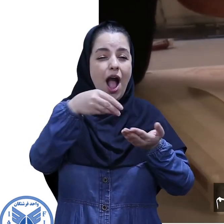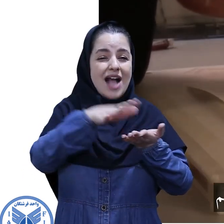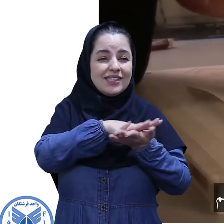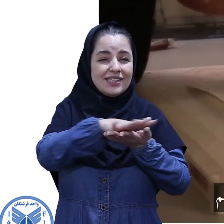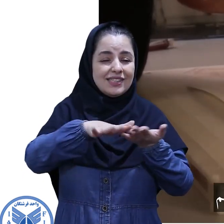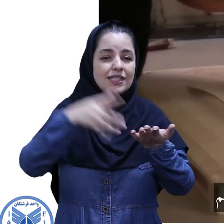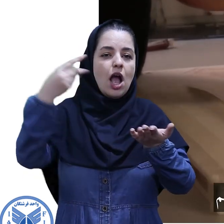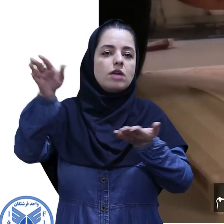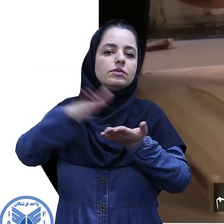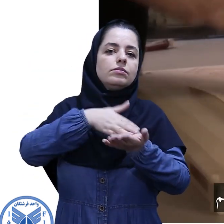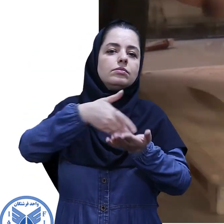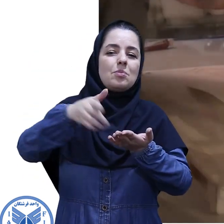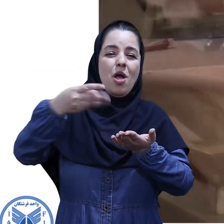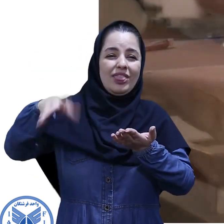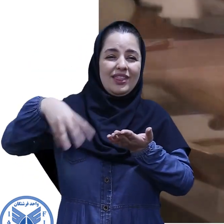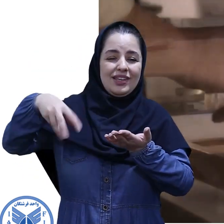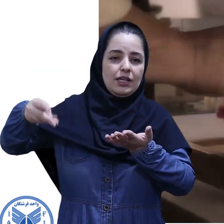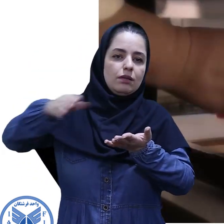that can be brushed onto paper,